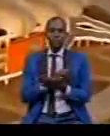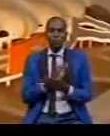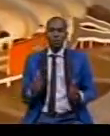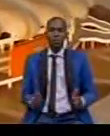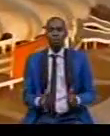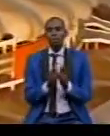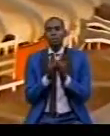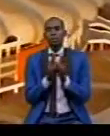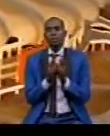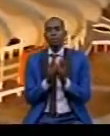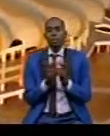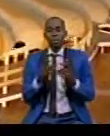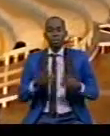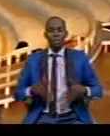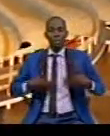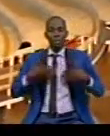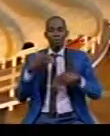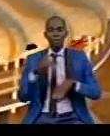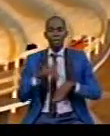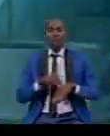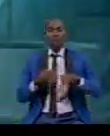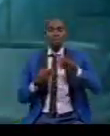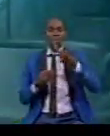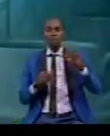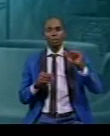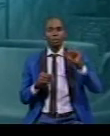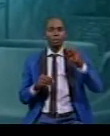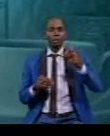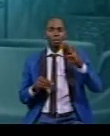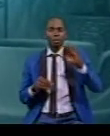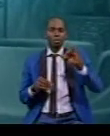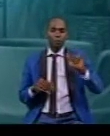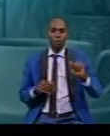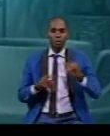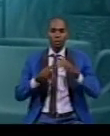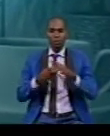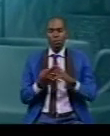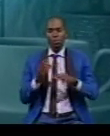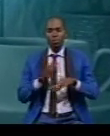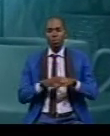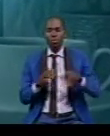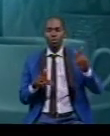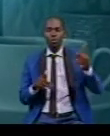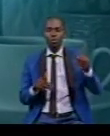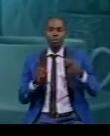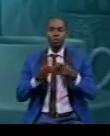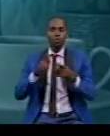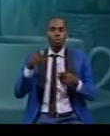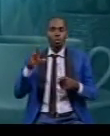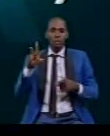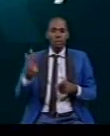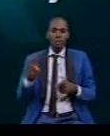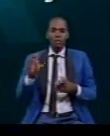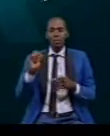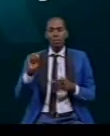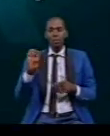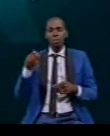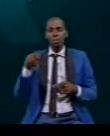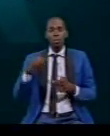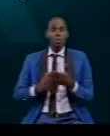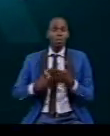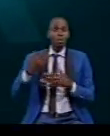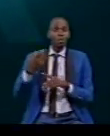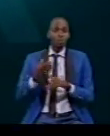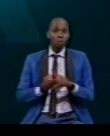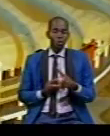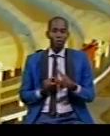in Jesus' name. And the same thing with a healing. You come to the Lord and you say,